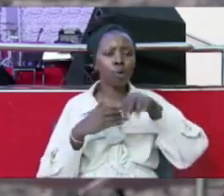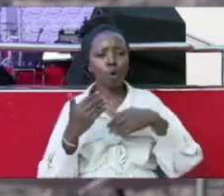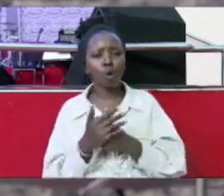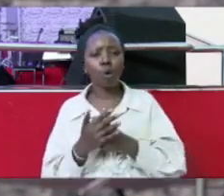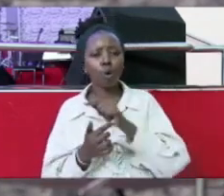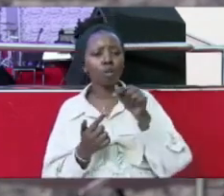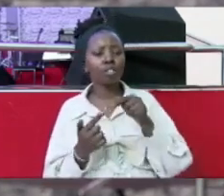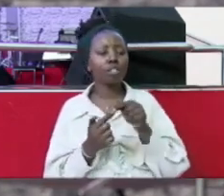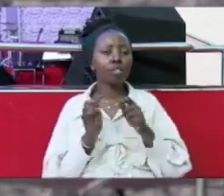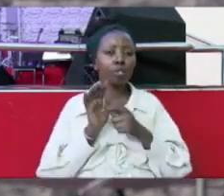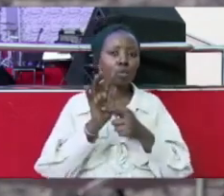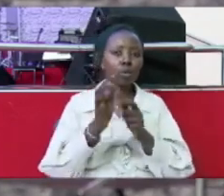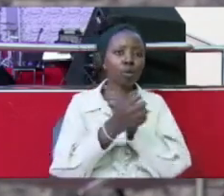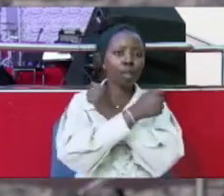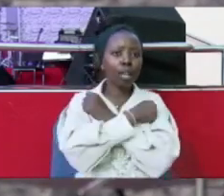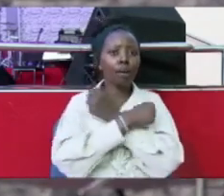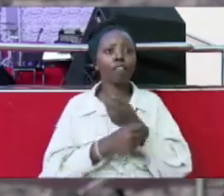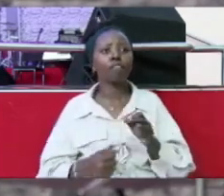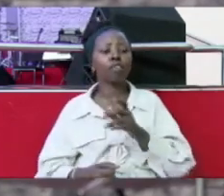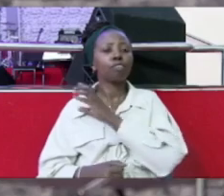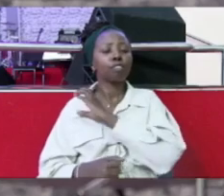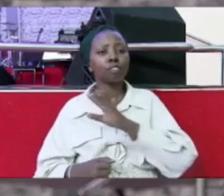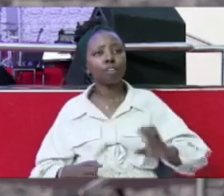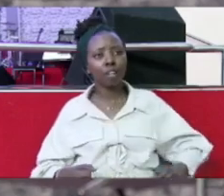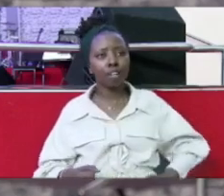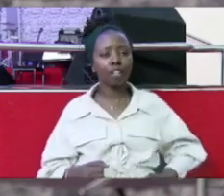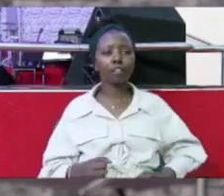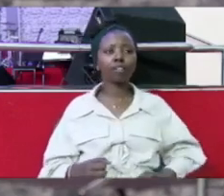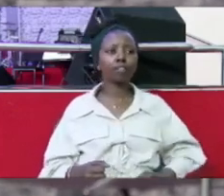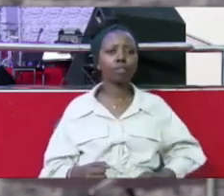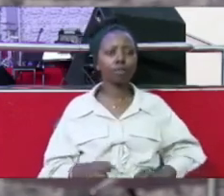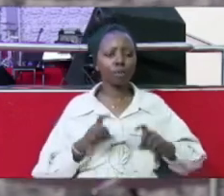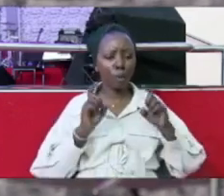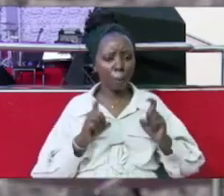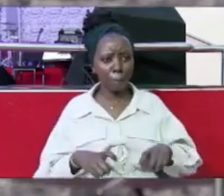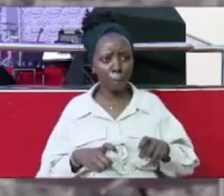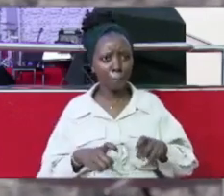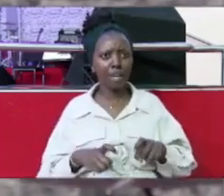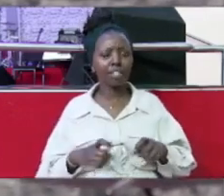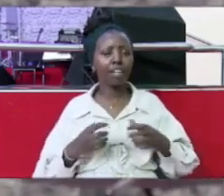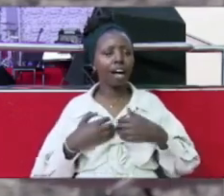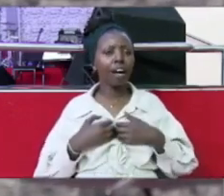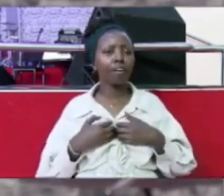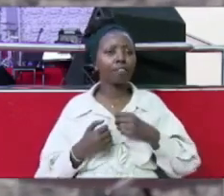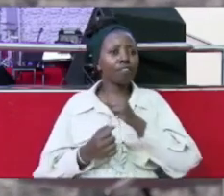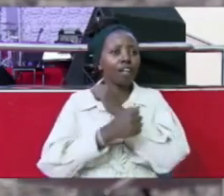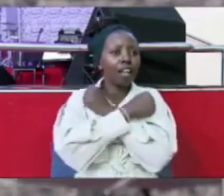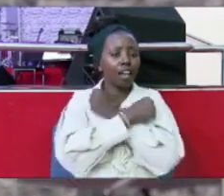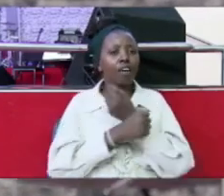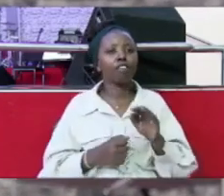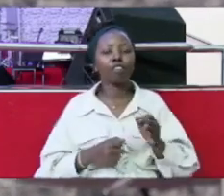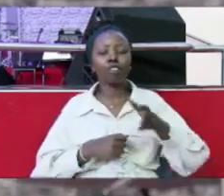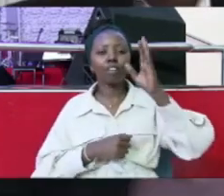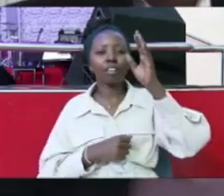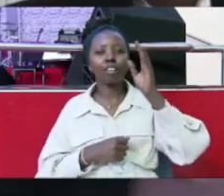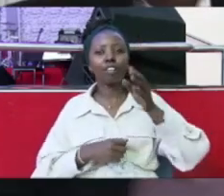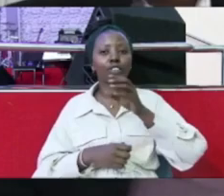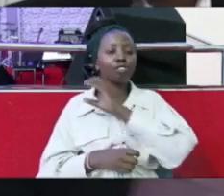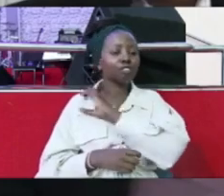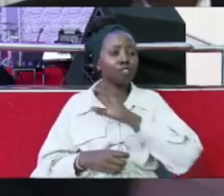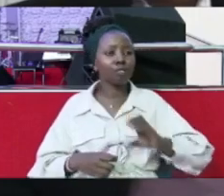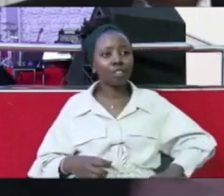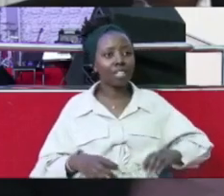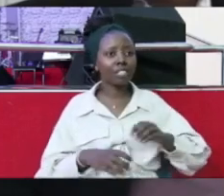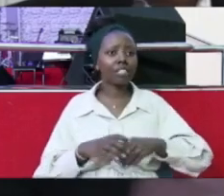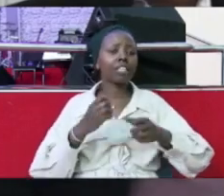action. Hayo yote ni upendo wa Kristo katika matendo. So we need to put the love of Christ into action. Kwa hivyo tuweke upendo wa Kristo